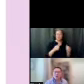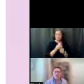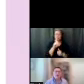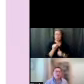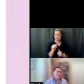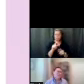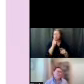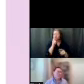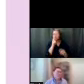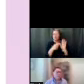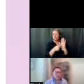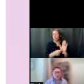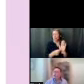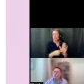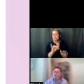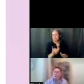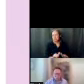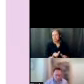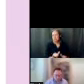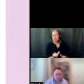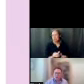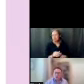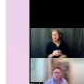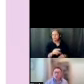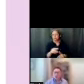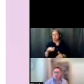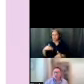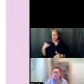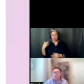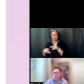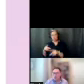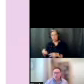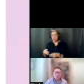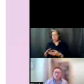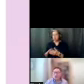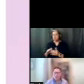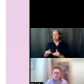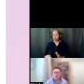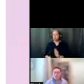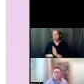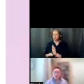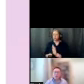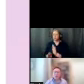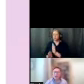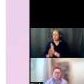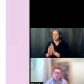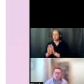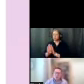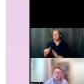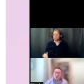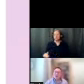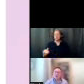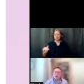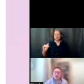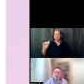them? They're going to reach an age and start to hear no, impossible, you can't, things like